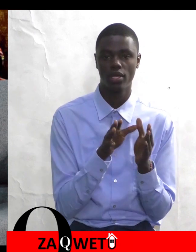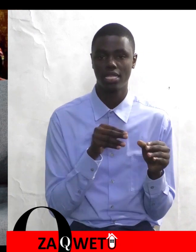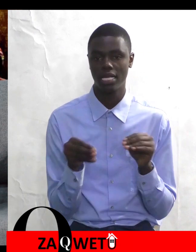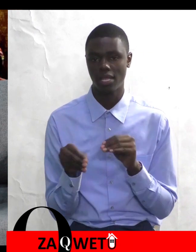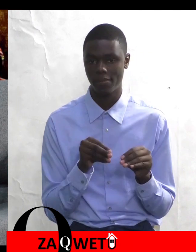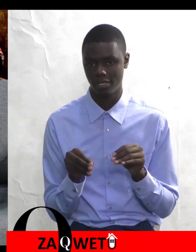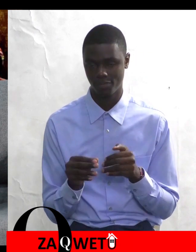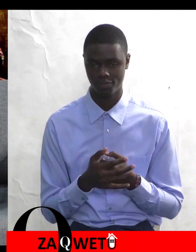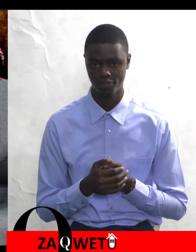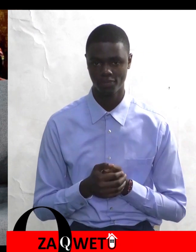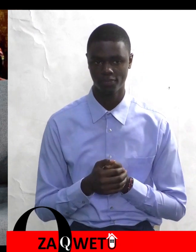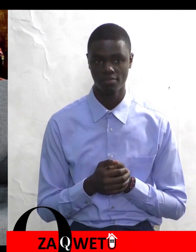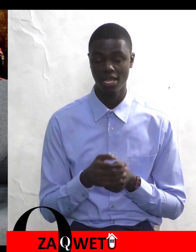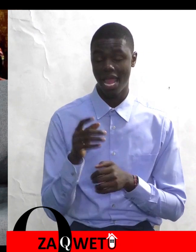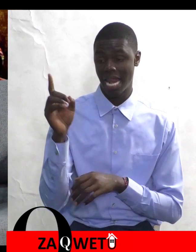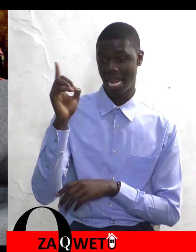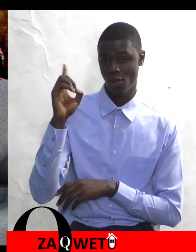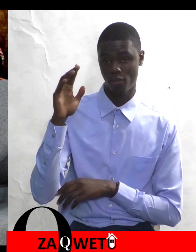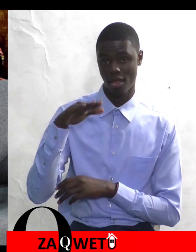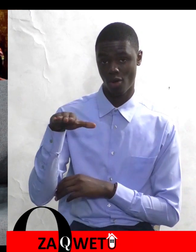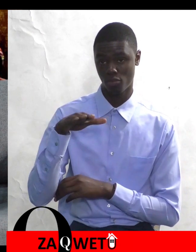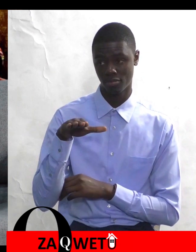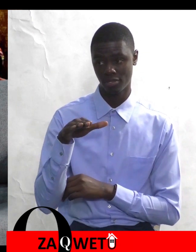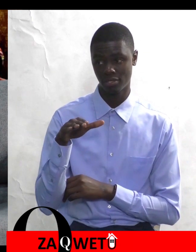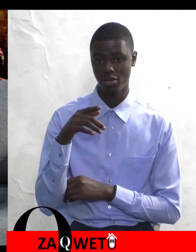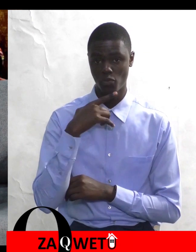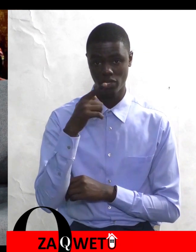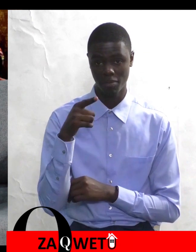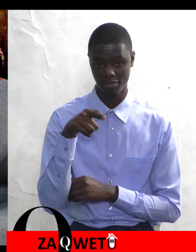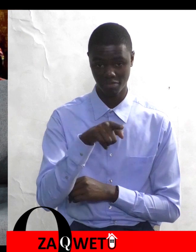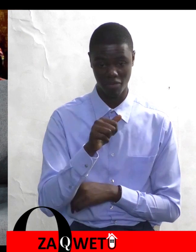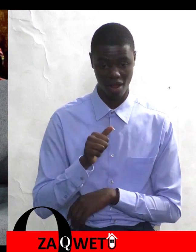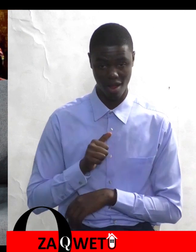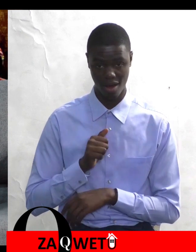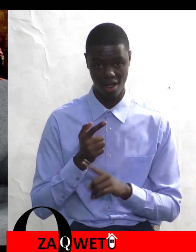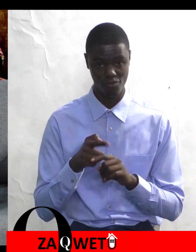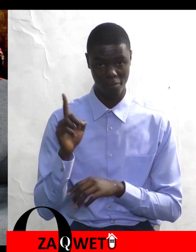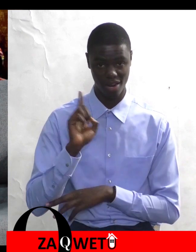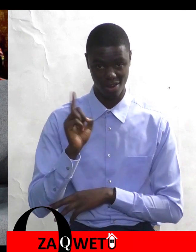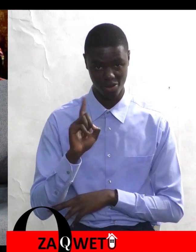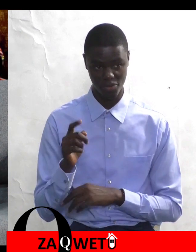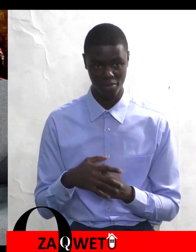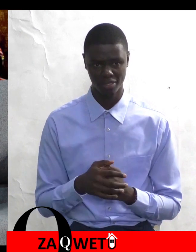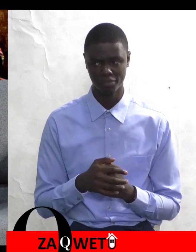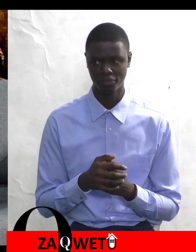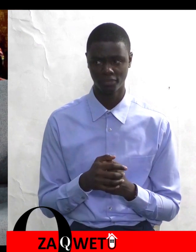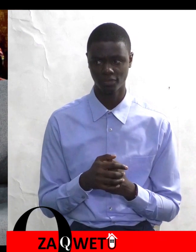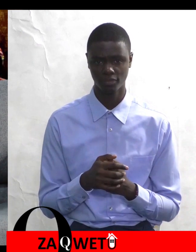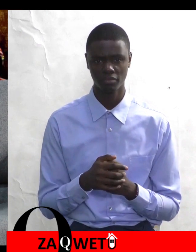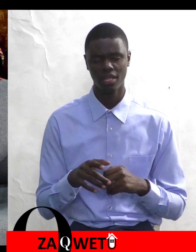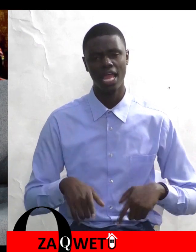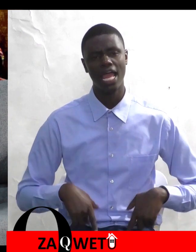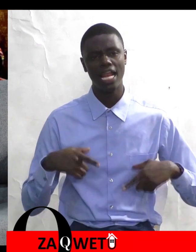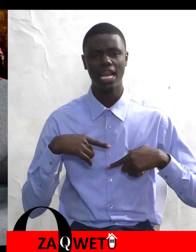included and matched in with disability. Yeah. So, ukiwa Nairobi, since ubesema when we demo waka